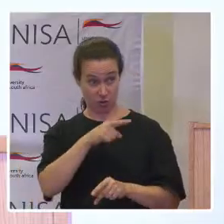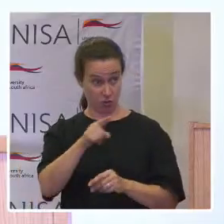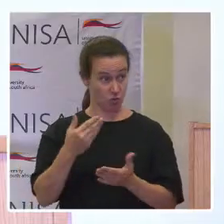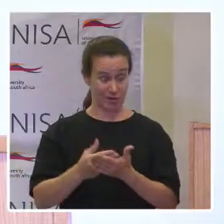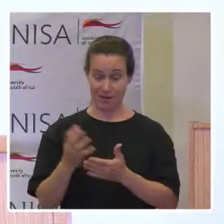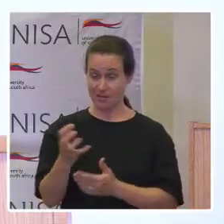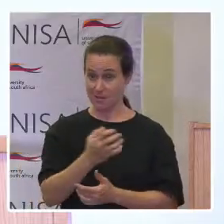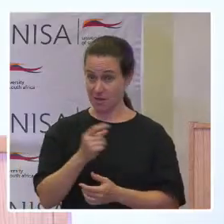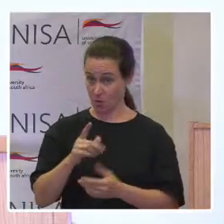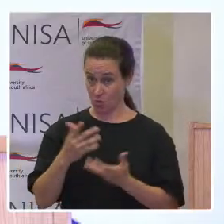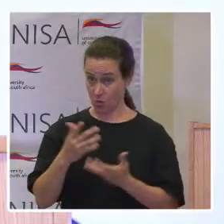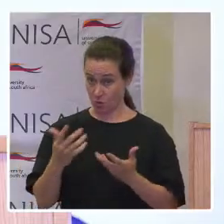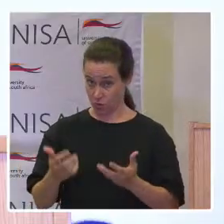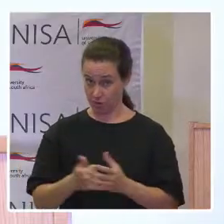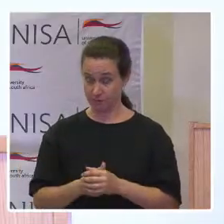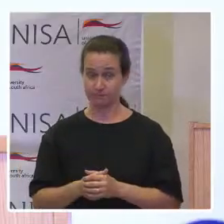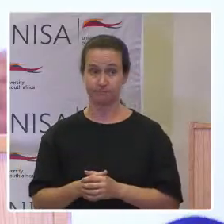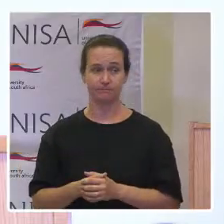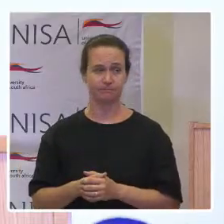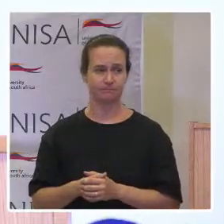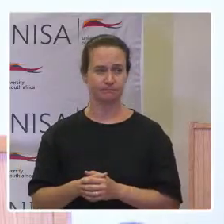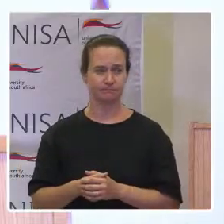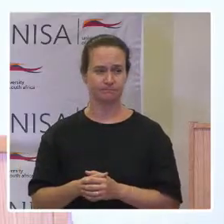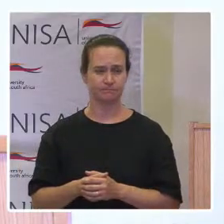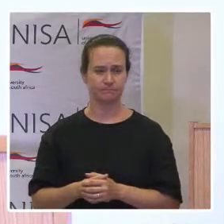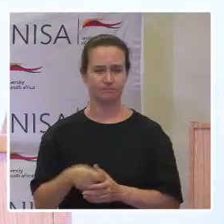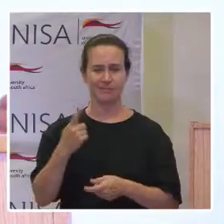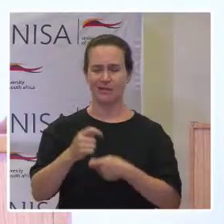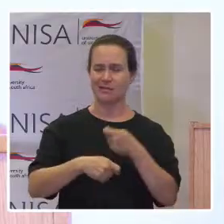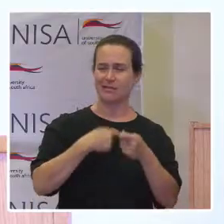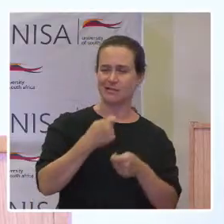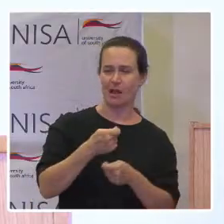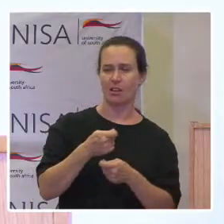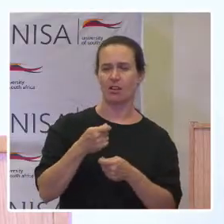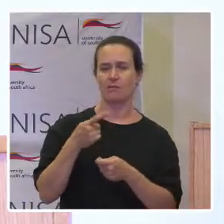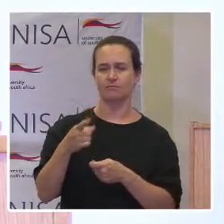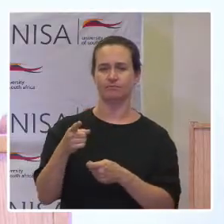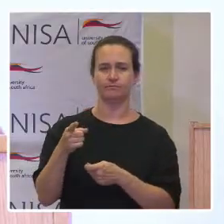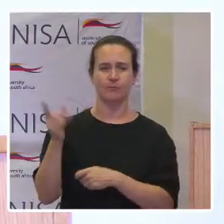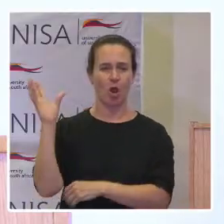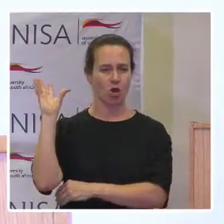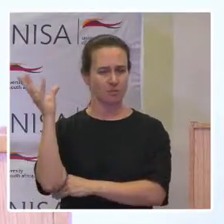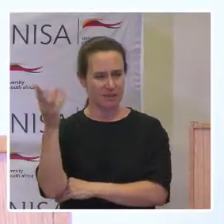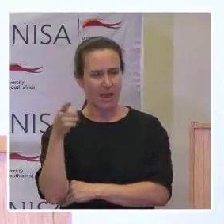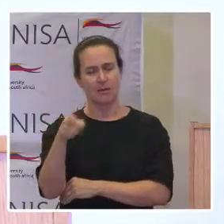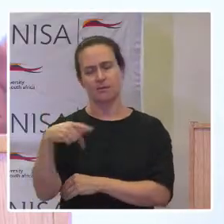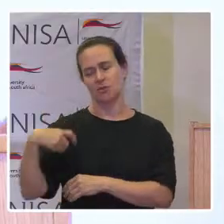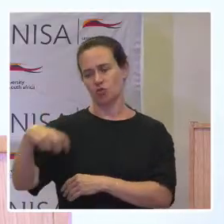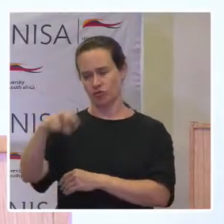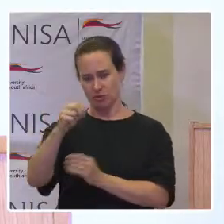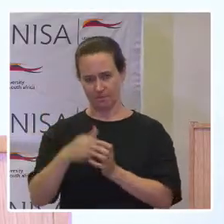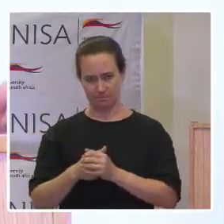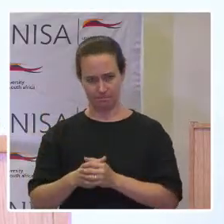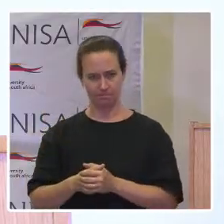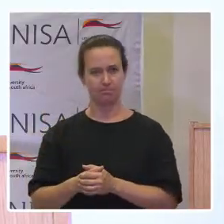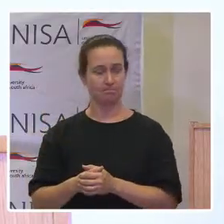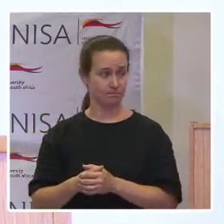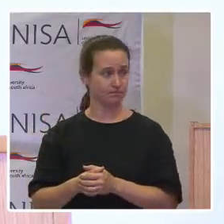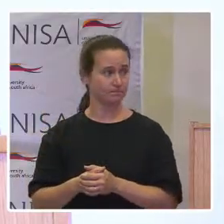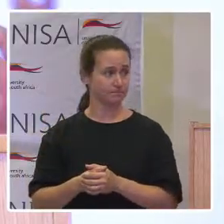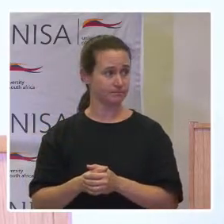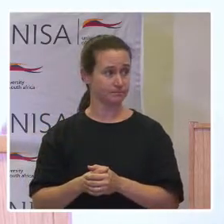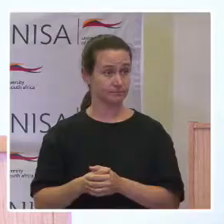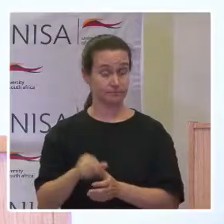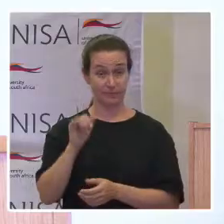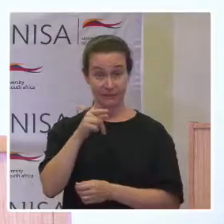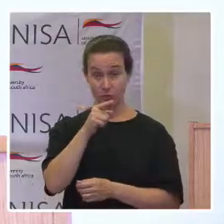can also hop onto, it's your retail, your hospitality, as well as tourism. Isn't it interesting when you are